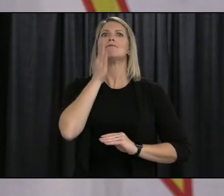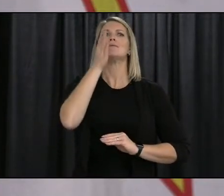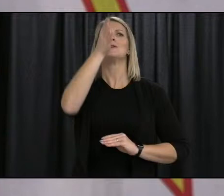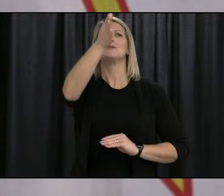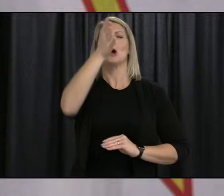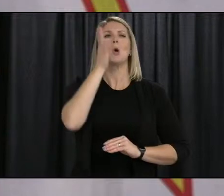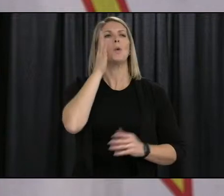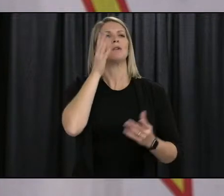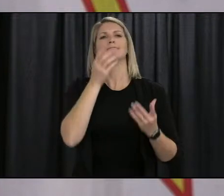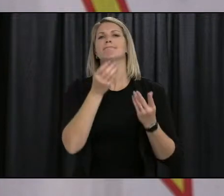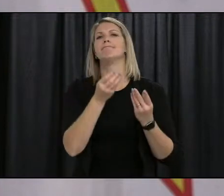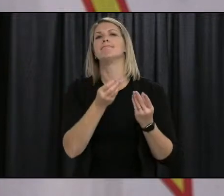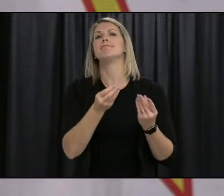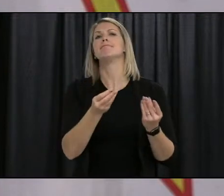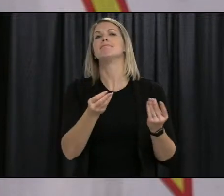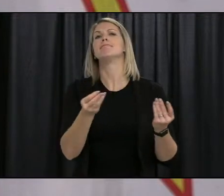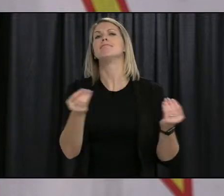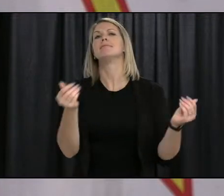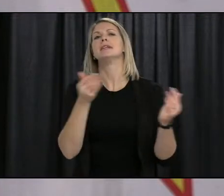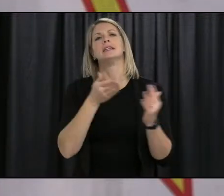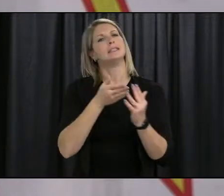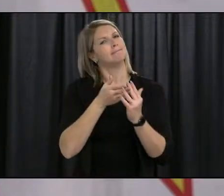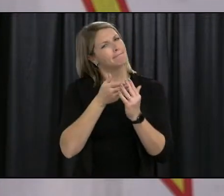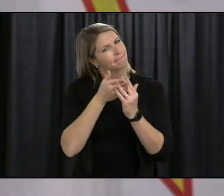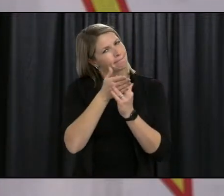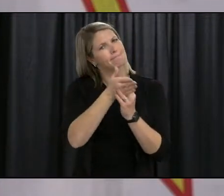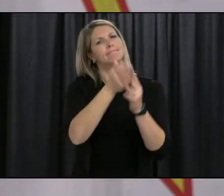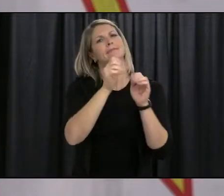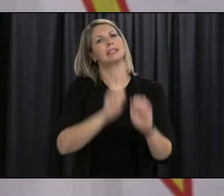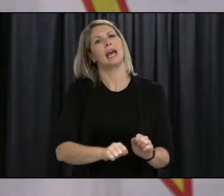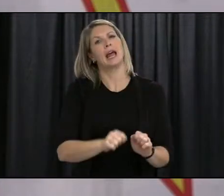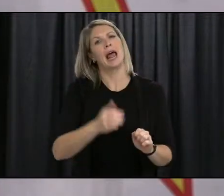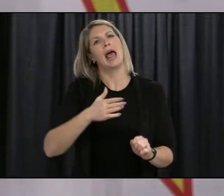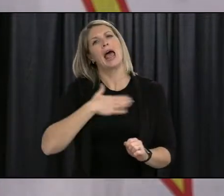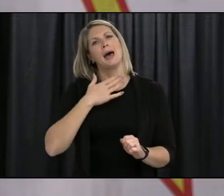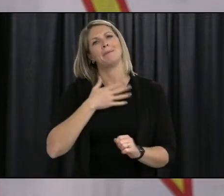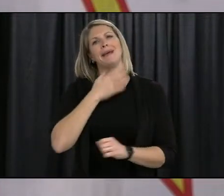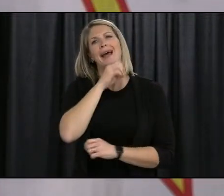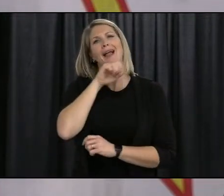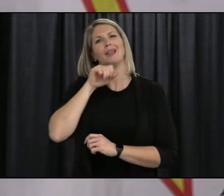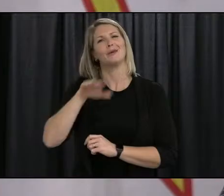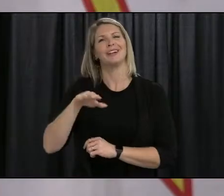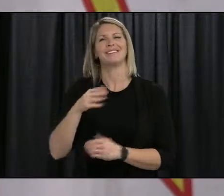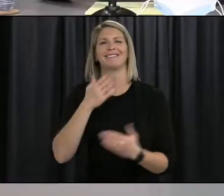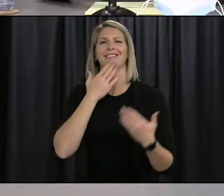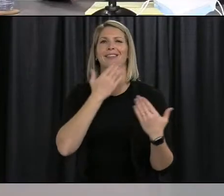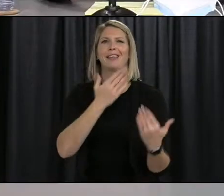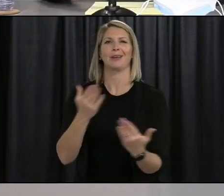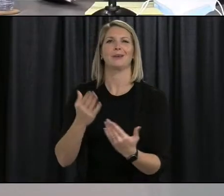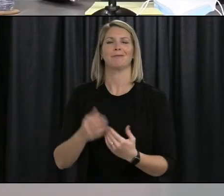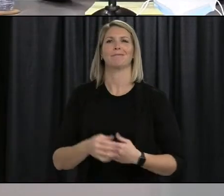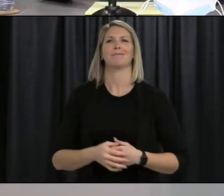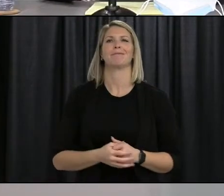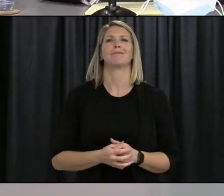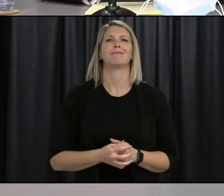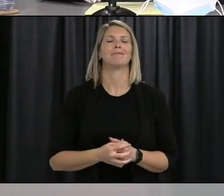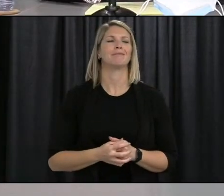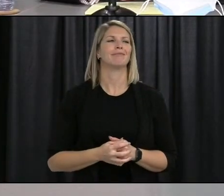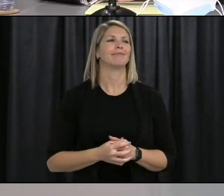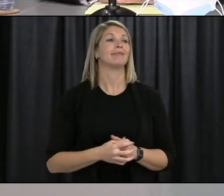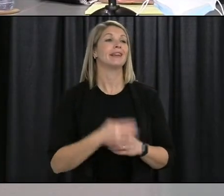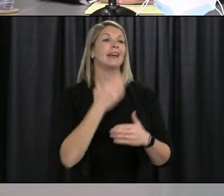will persevere, and wishing you all a very safe and happy Halloween. Thank you. Thank you very much,